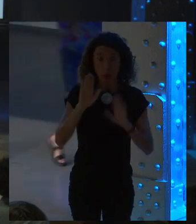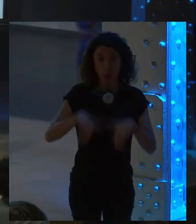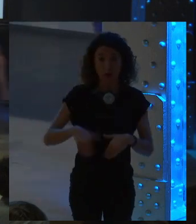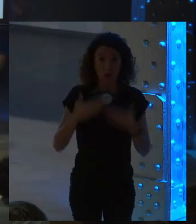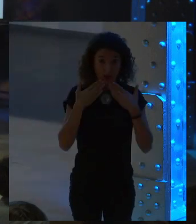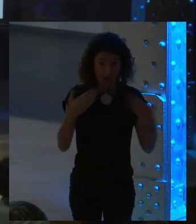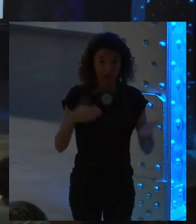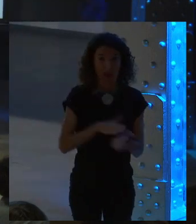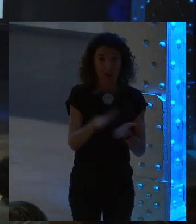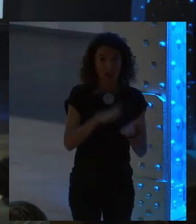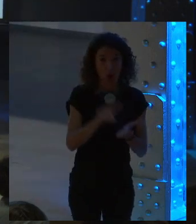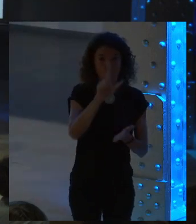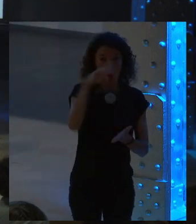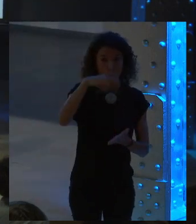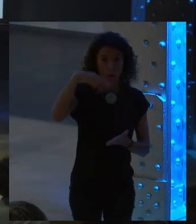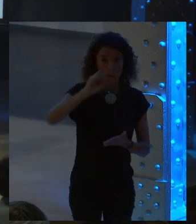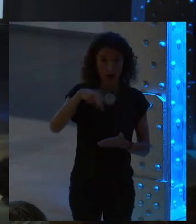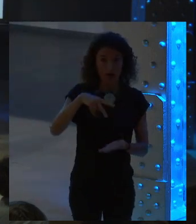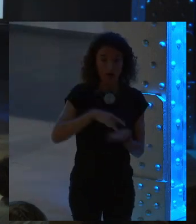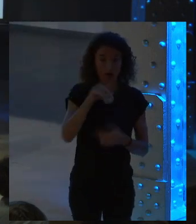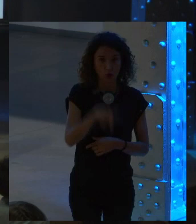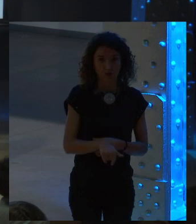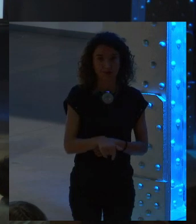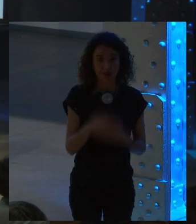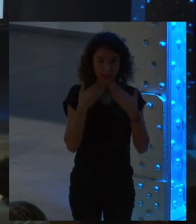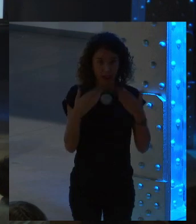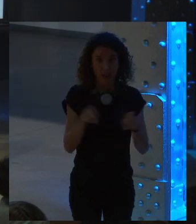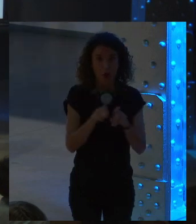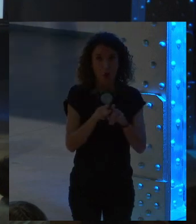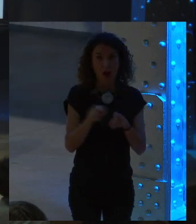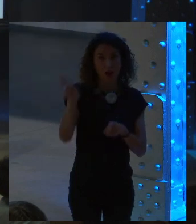to such interesting people as Jeanette Winterson. And